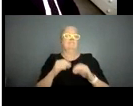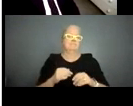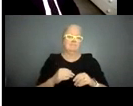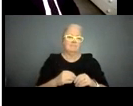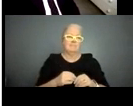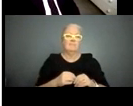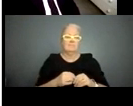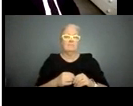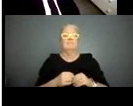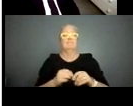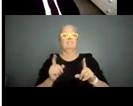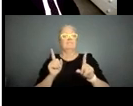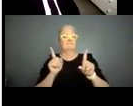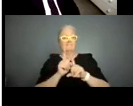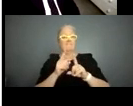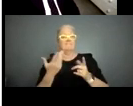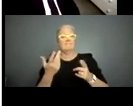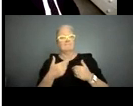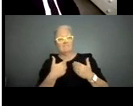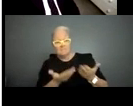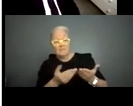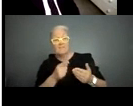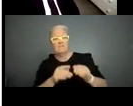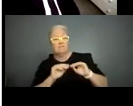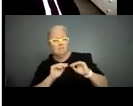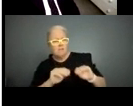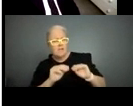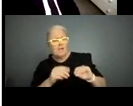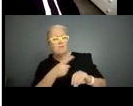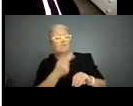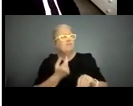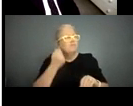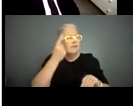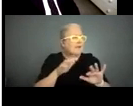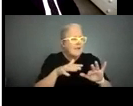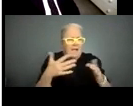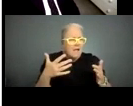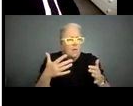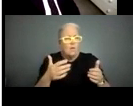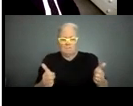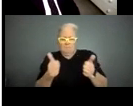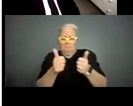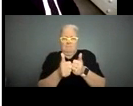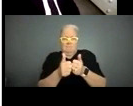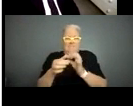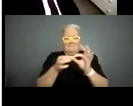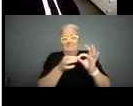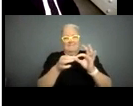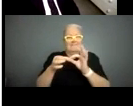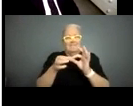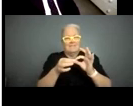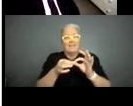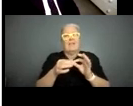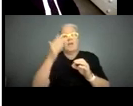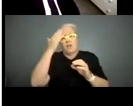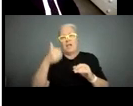fantastic. So they'll volunteer to be the buddy, have that little bit of training, just to understand. Again, it's how much to do,